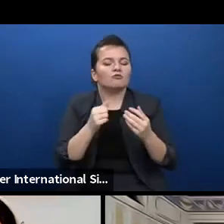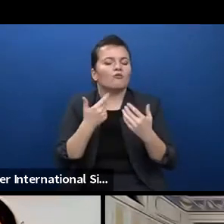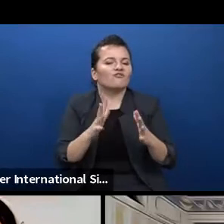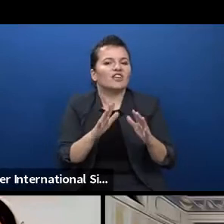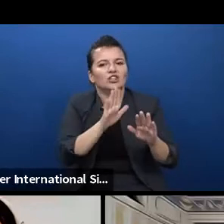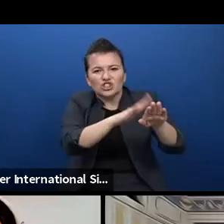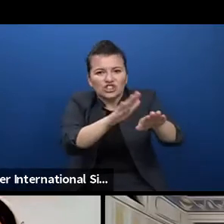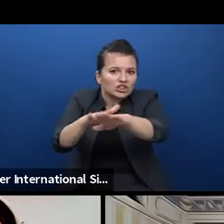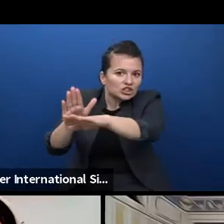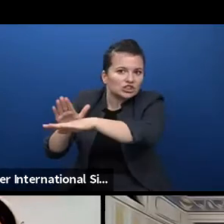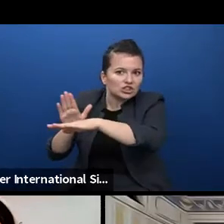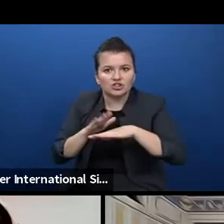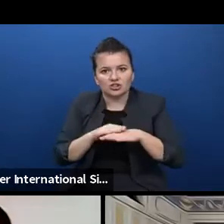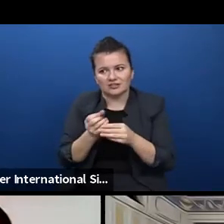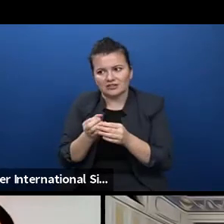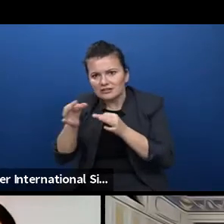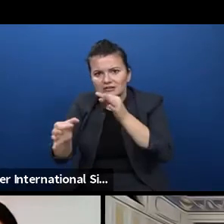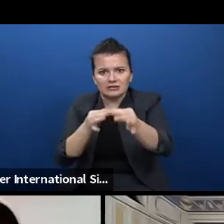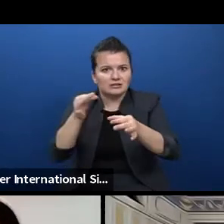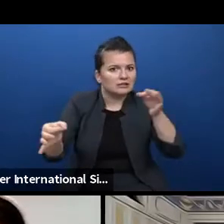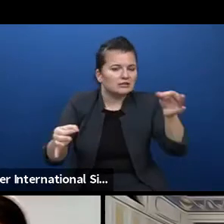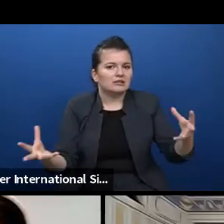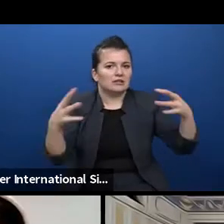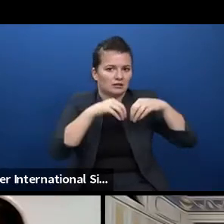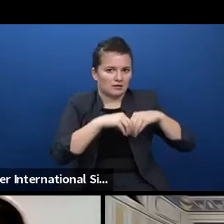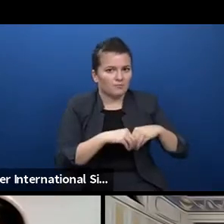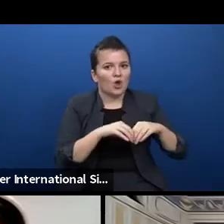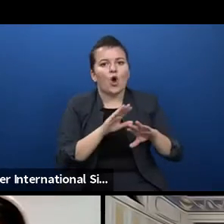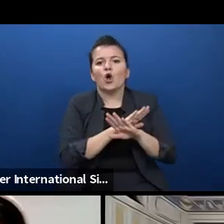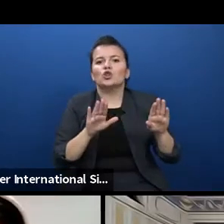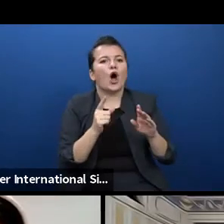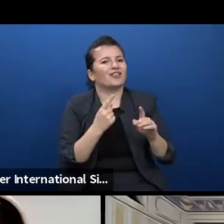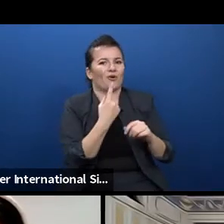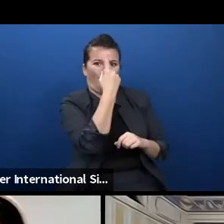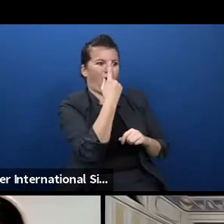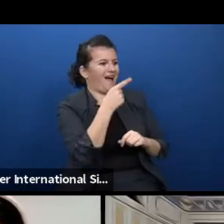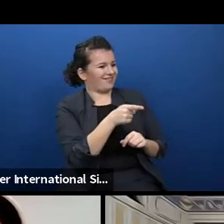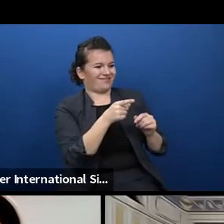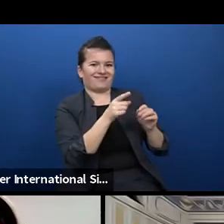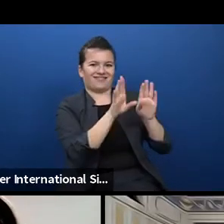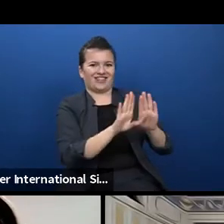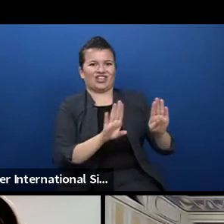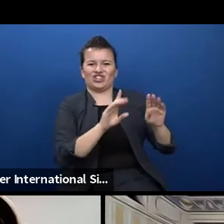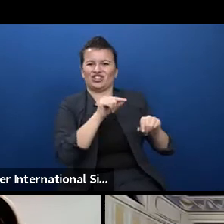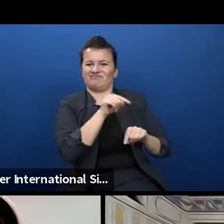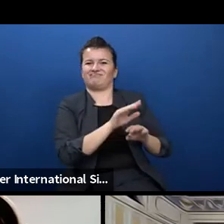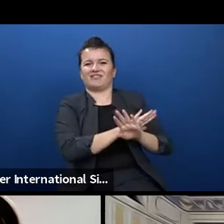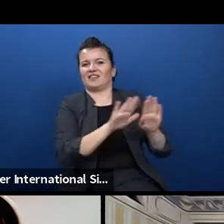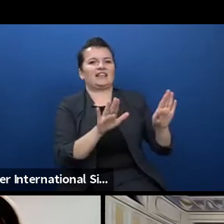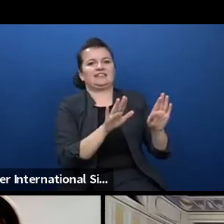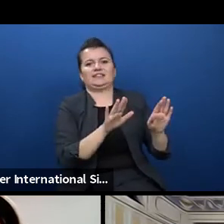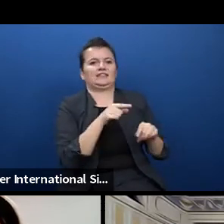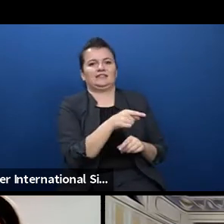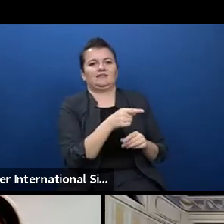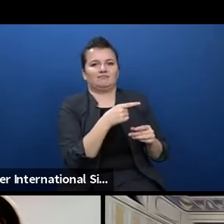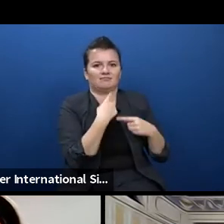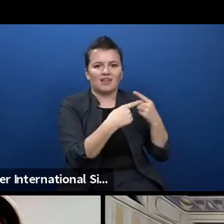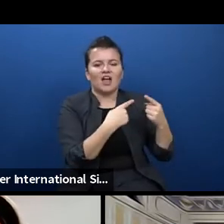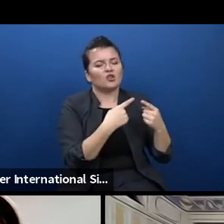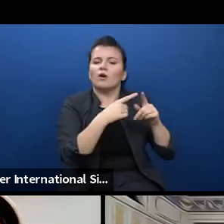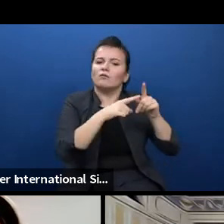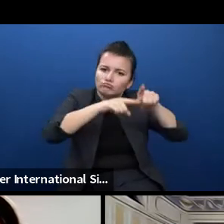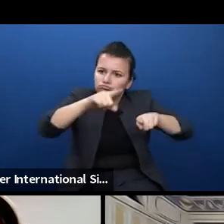the broad diversity of the stakeholders and not to represent one's only point of view. So we will conduct a scientific work in order to